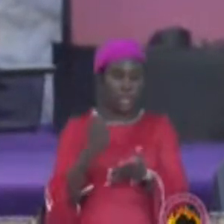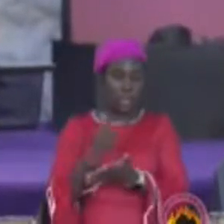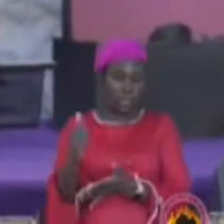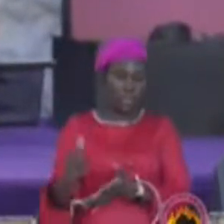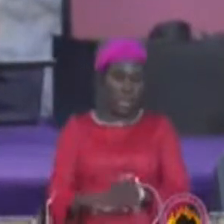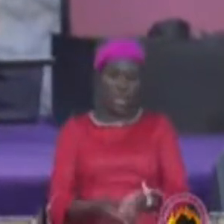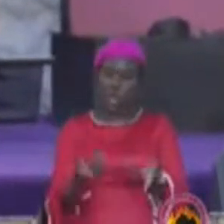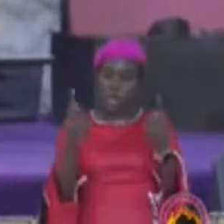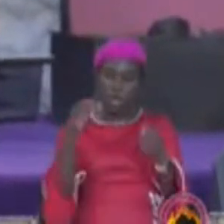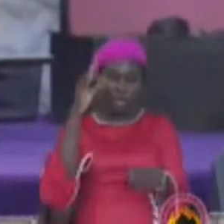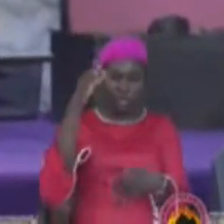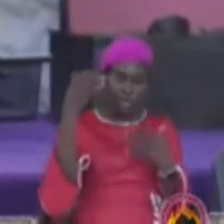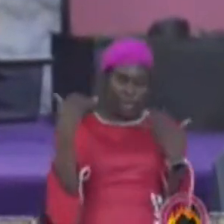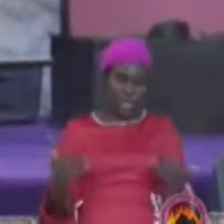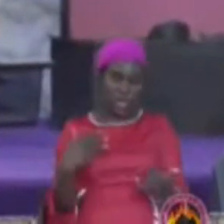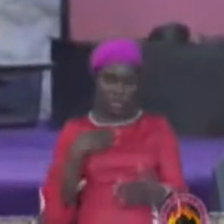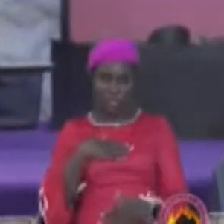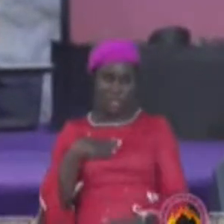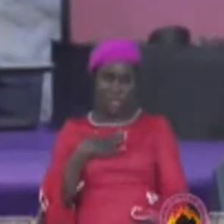come forward, please.